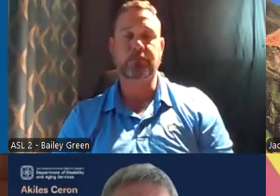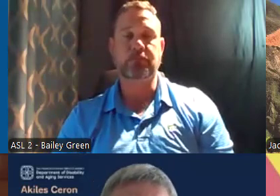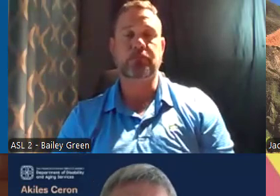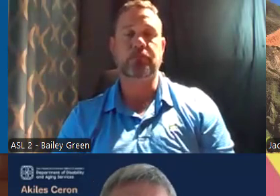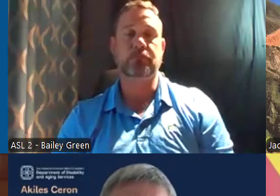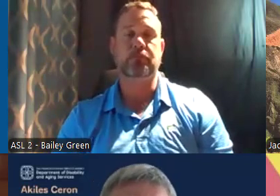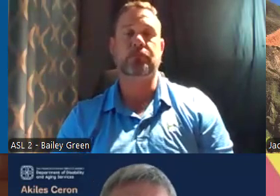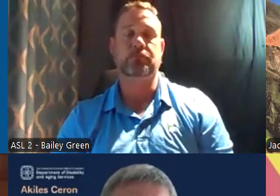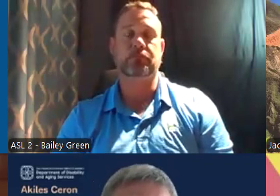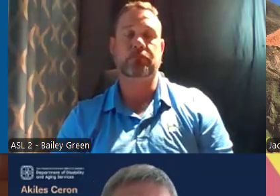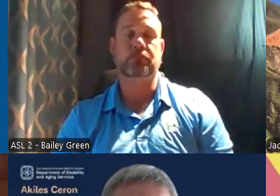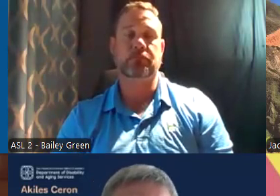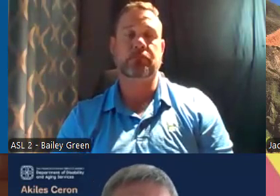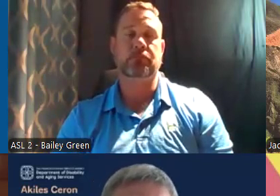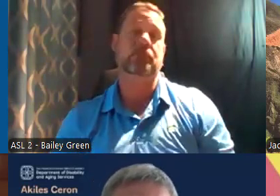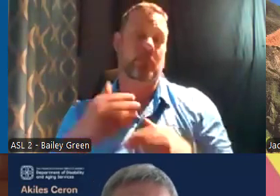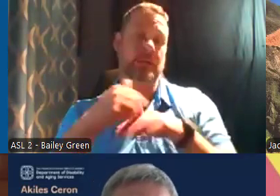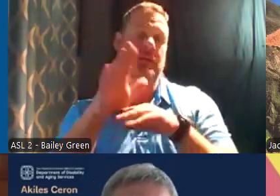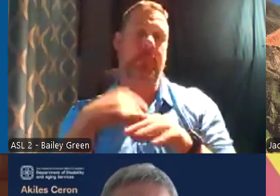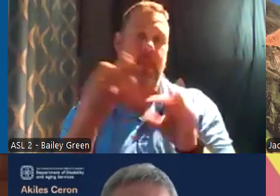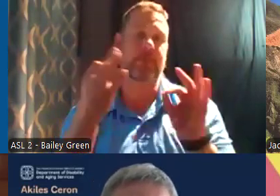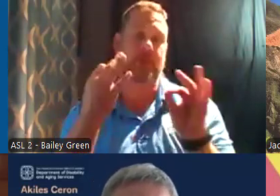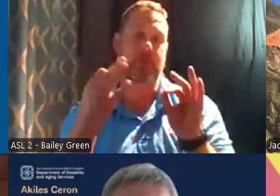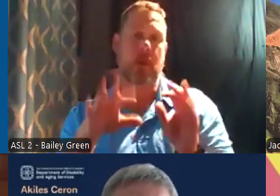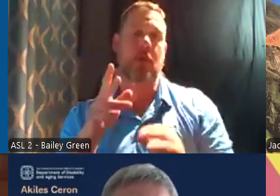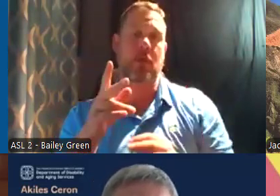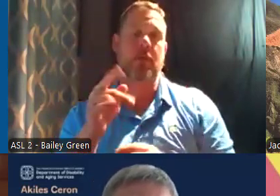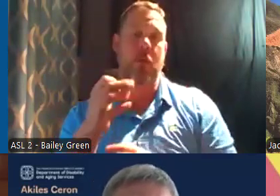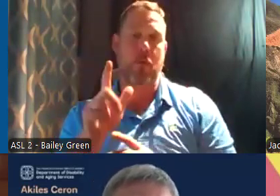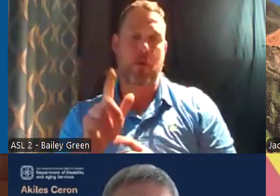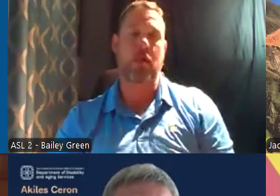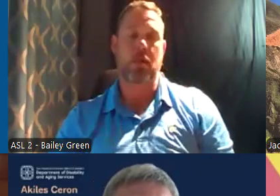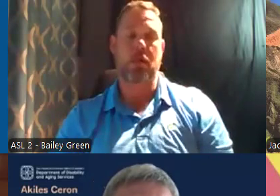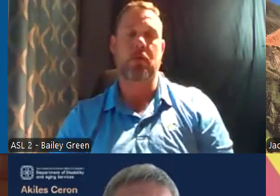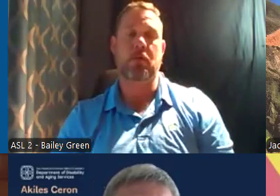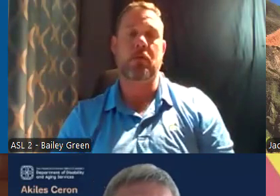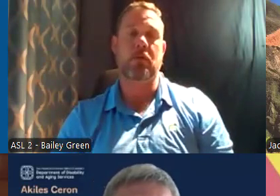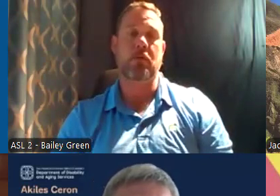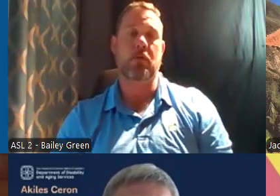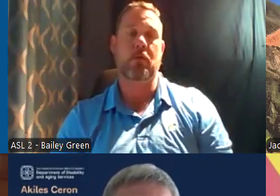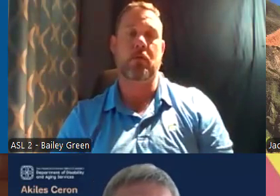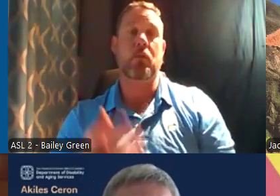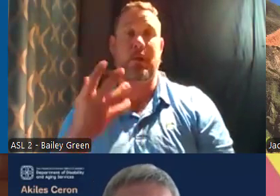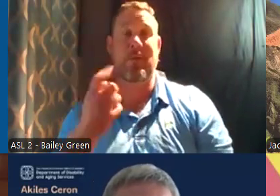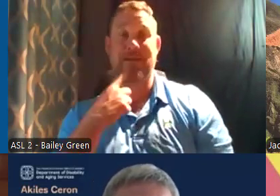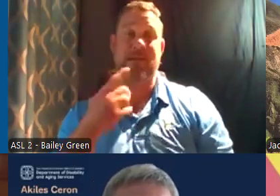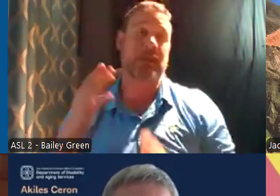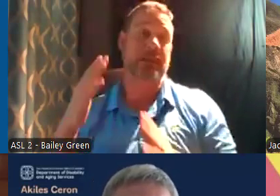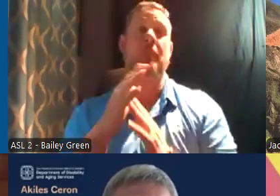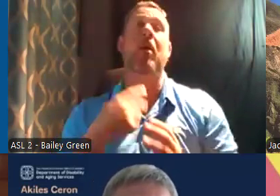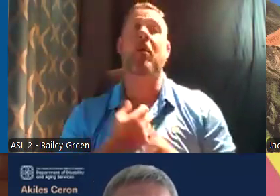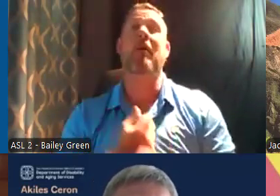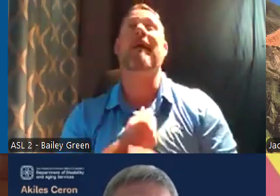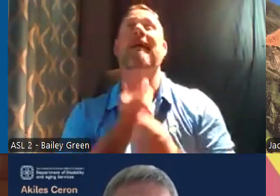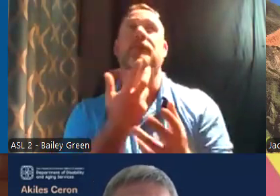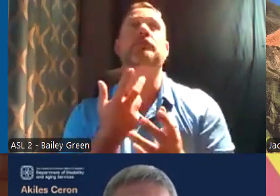then submit that feedback into the portal. It just, we want to, as I said at the top, make sure our efforts are rooted